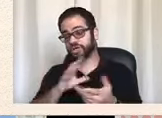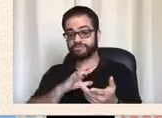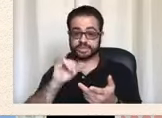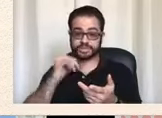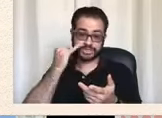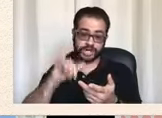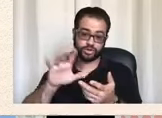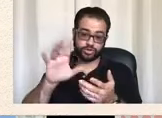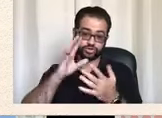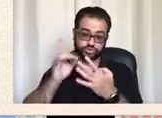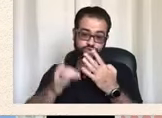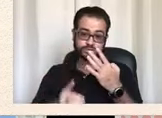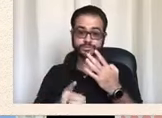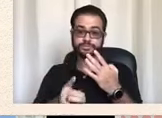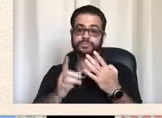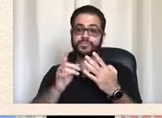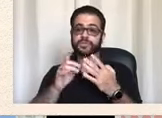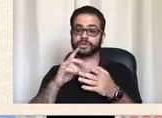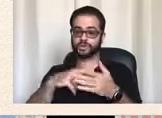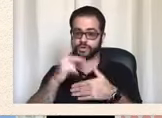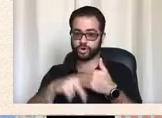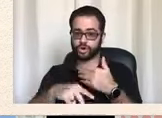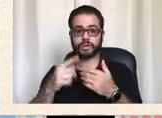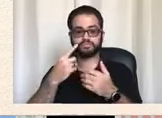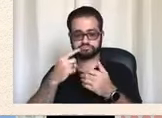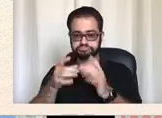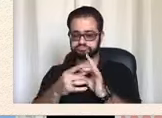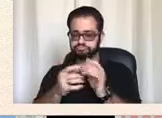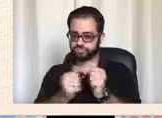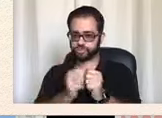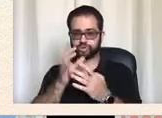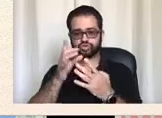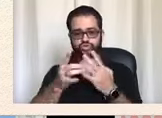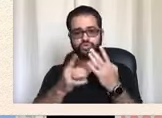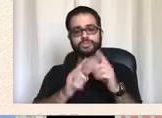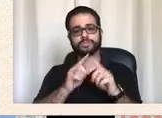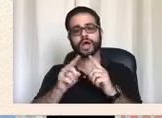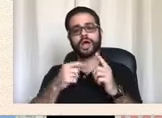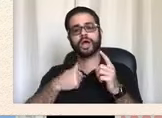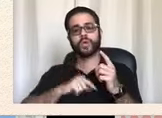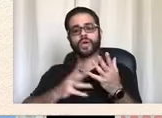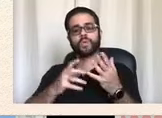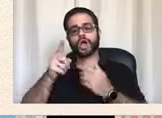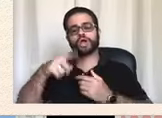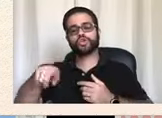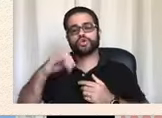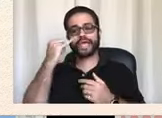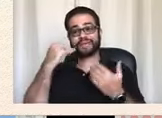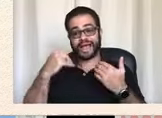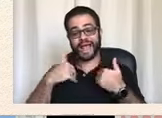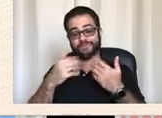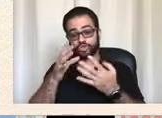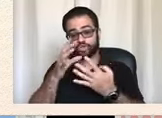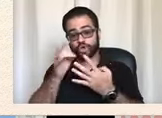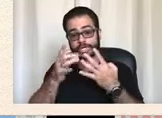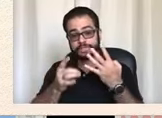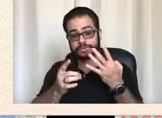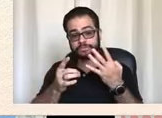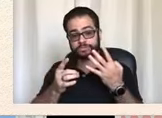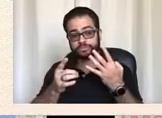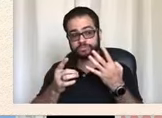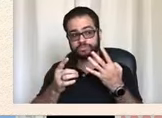program is all about choice as well. But we want you guys, when you're faced with the choice, right? We don't like it when there's just